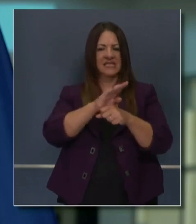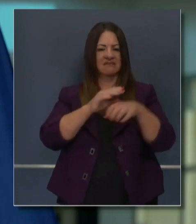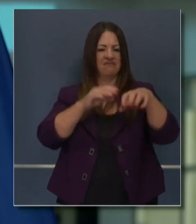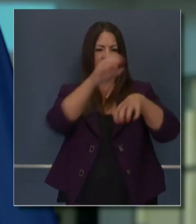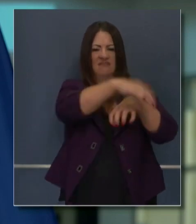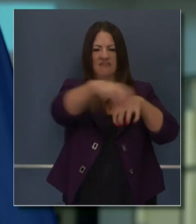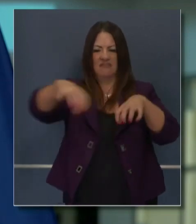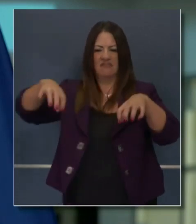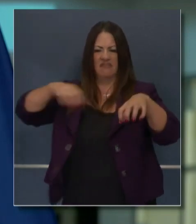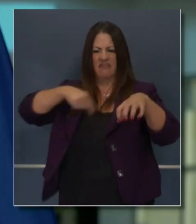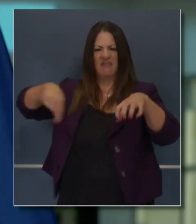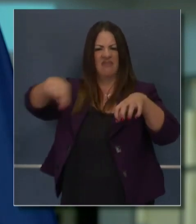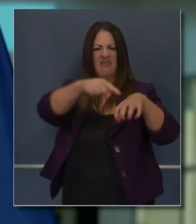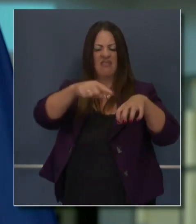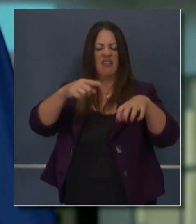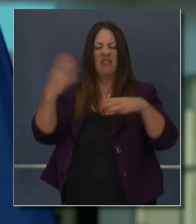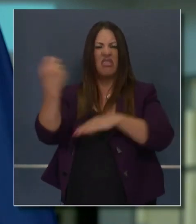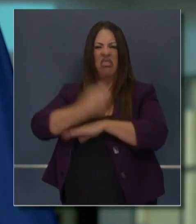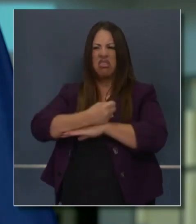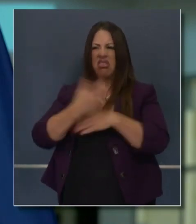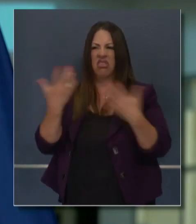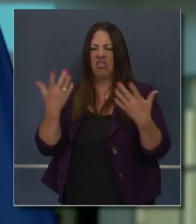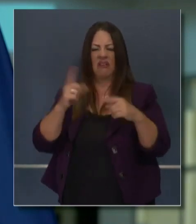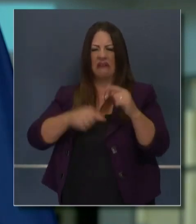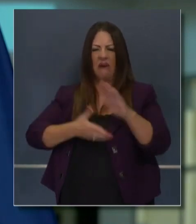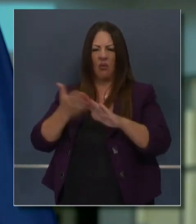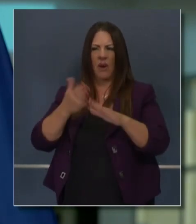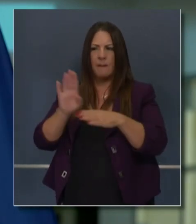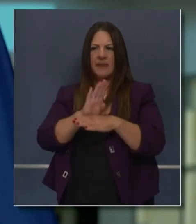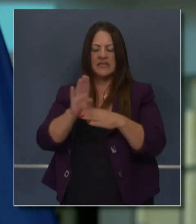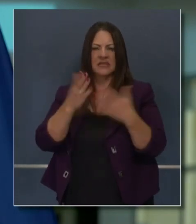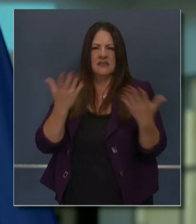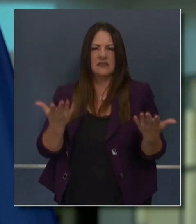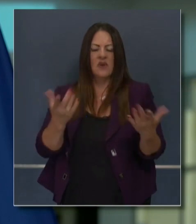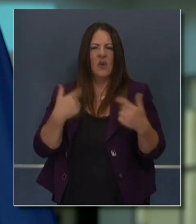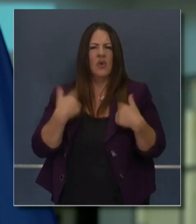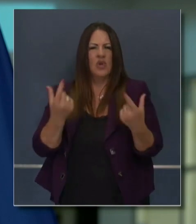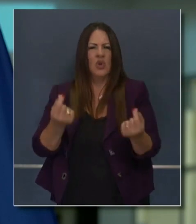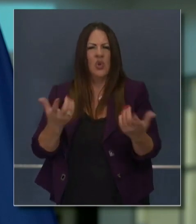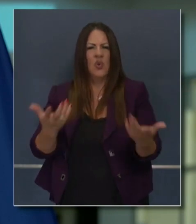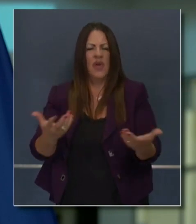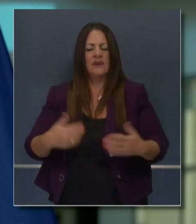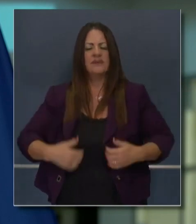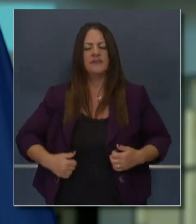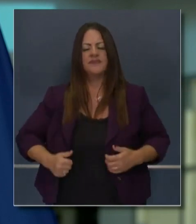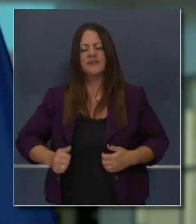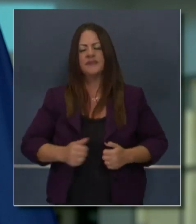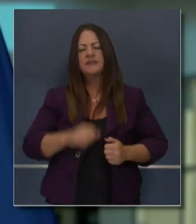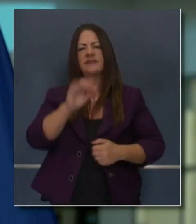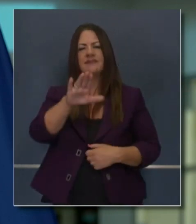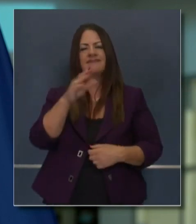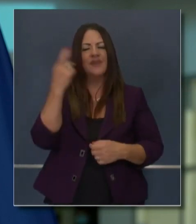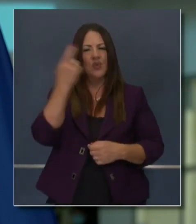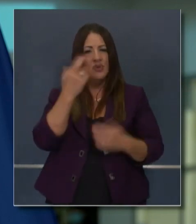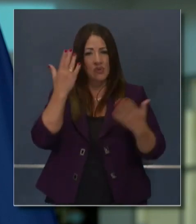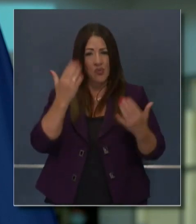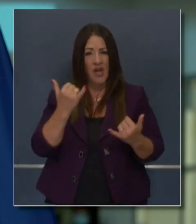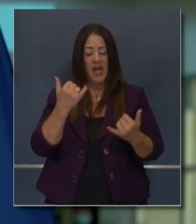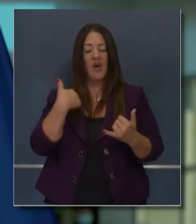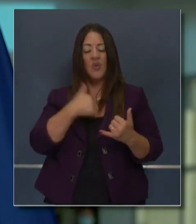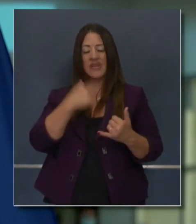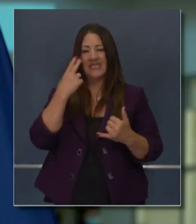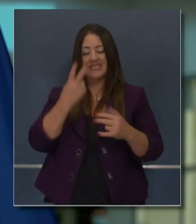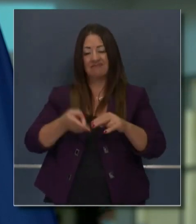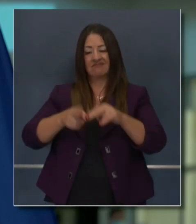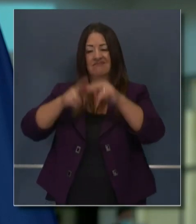this here? Well, the bottom line is we are seeing an increase in the transmission rates of COVID-19 in